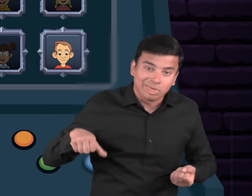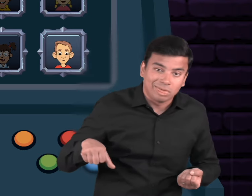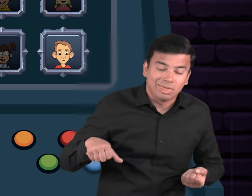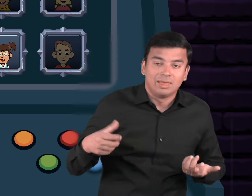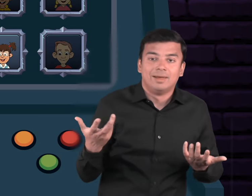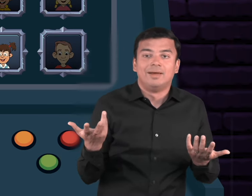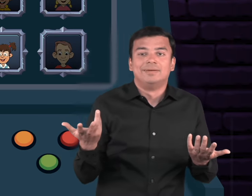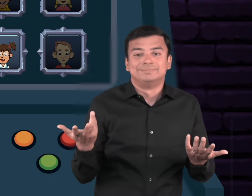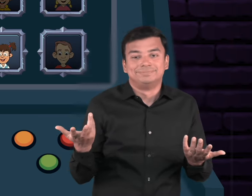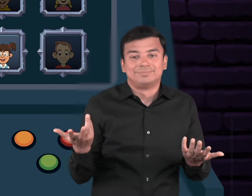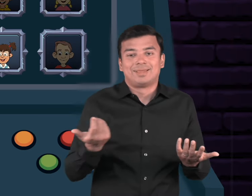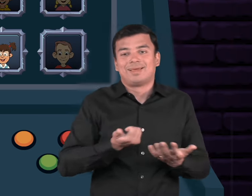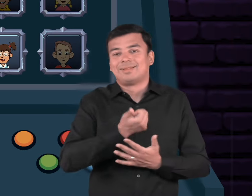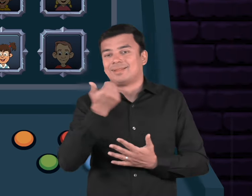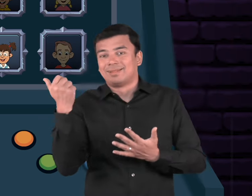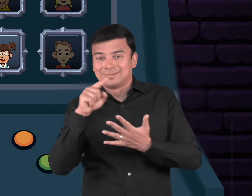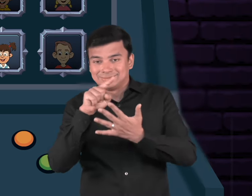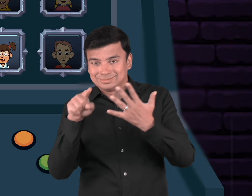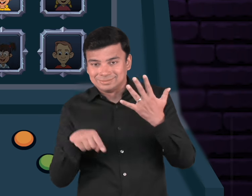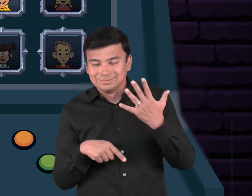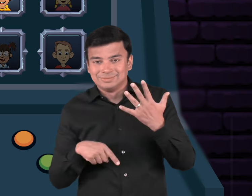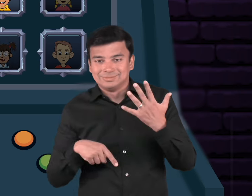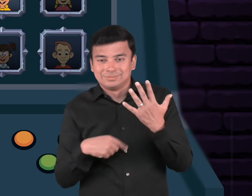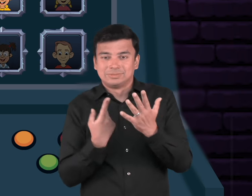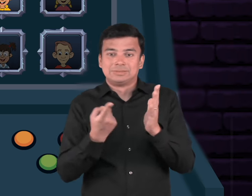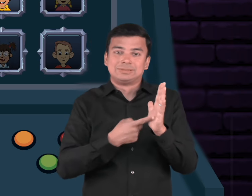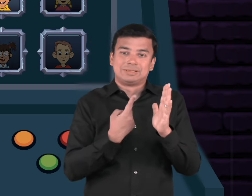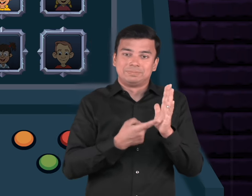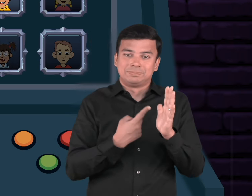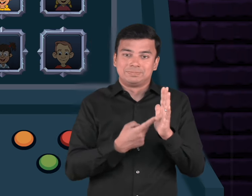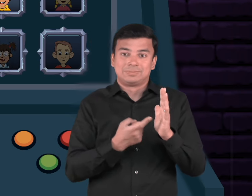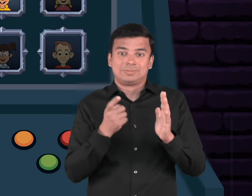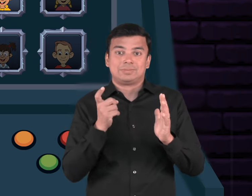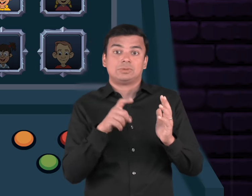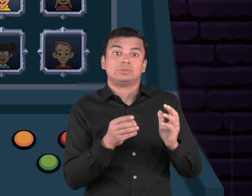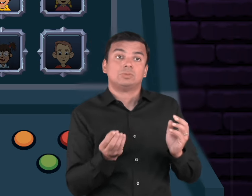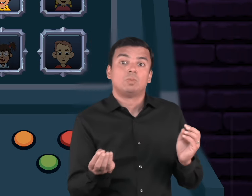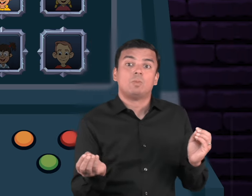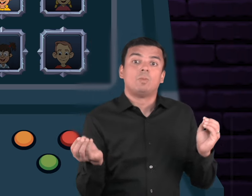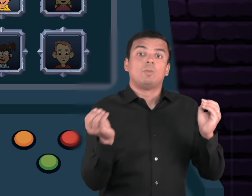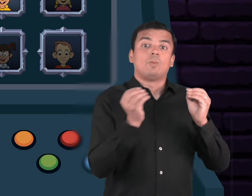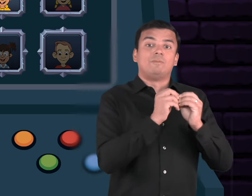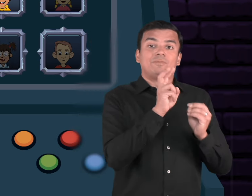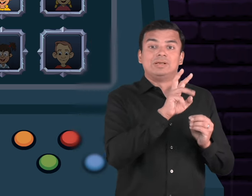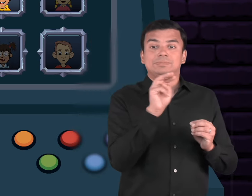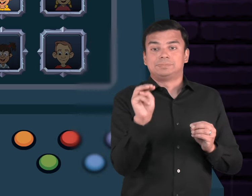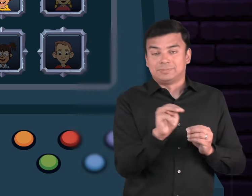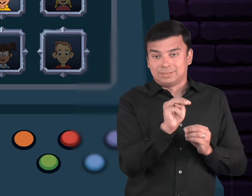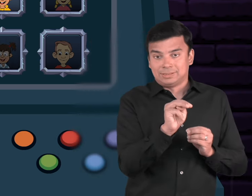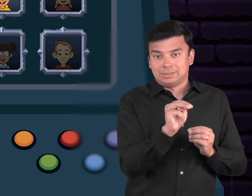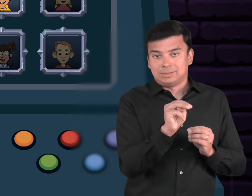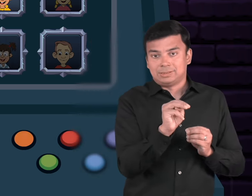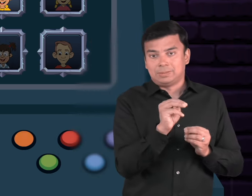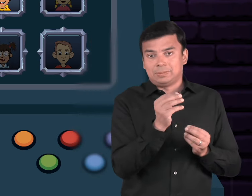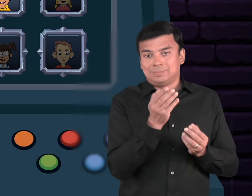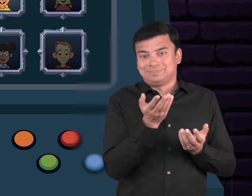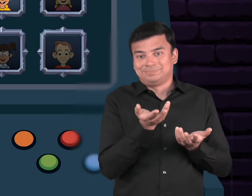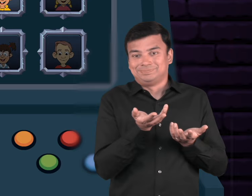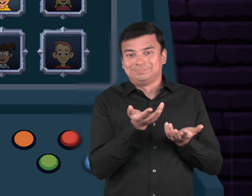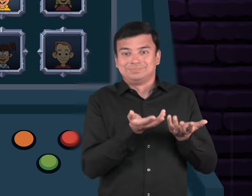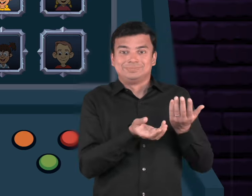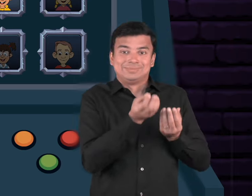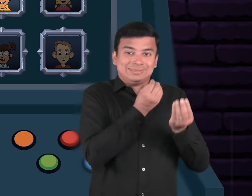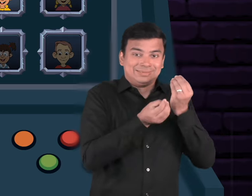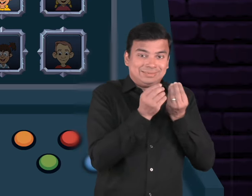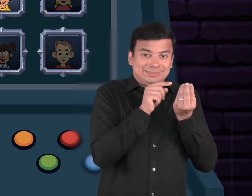health and other conditions sometimes extra vitamins and minerals may have to be added to your